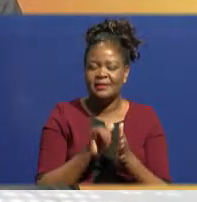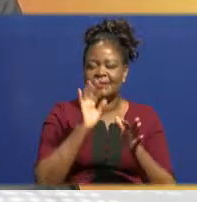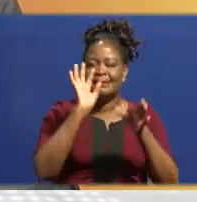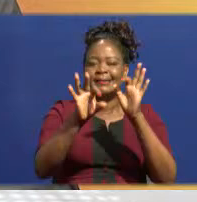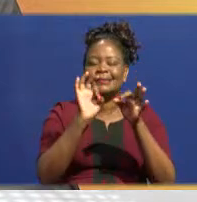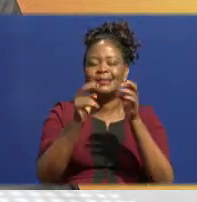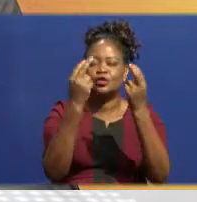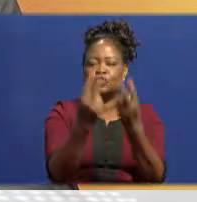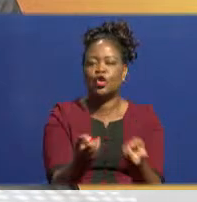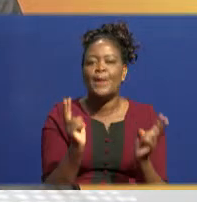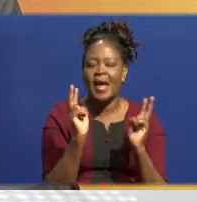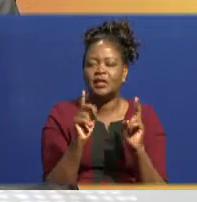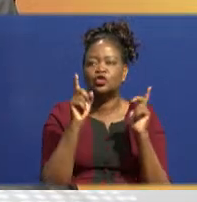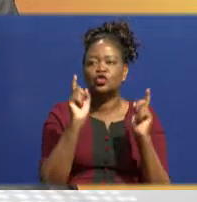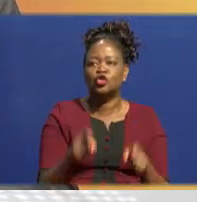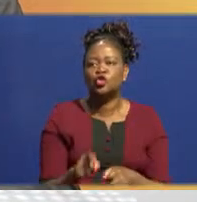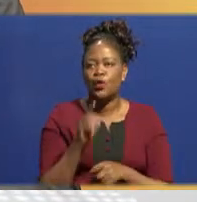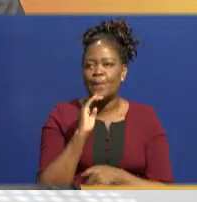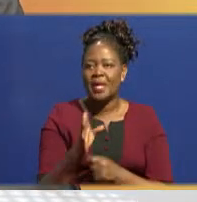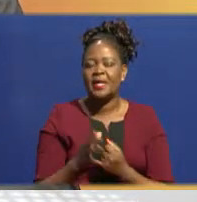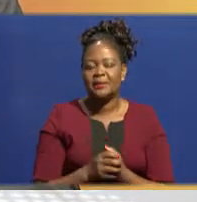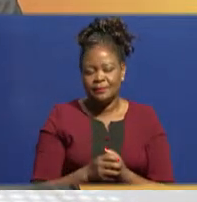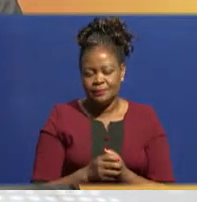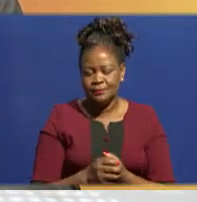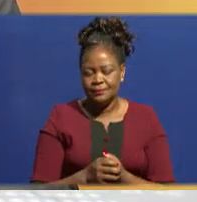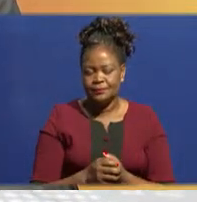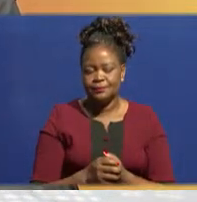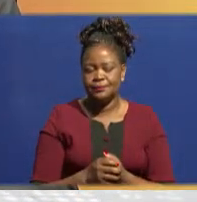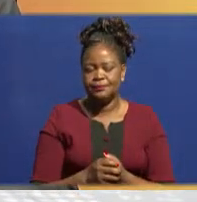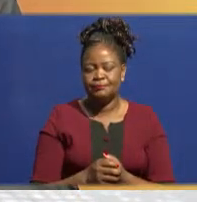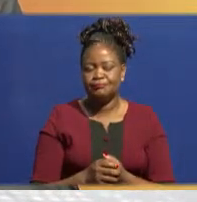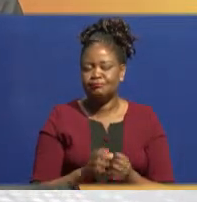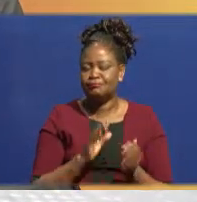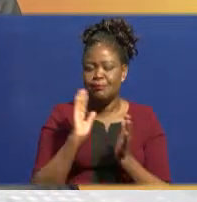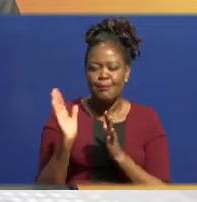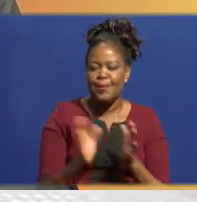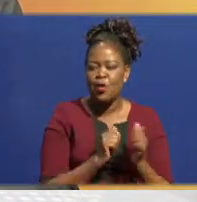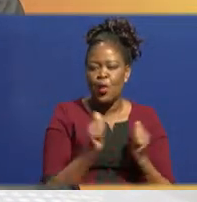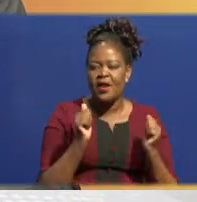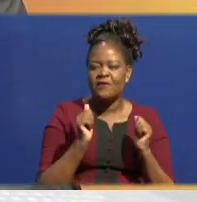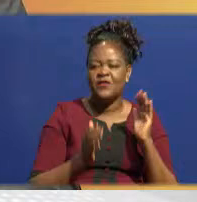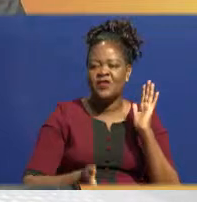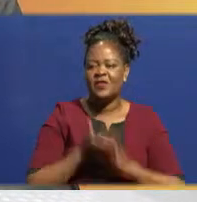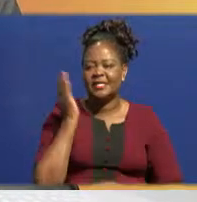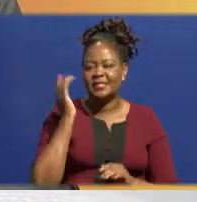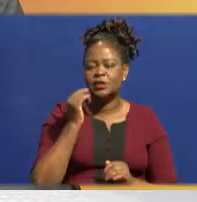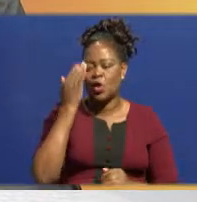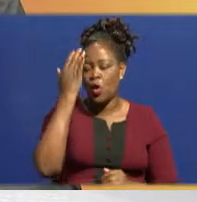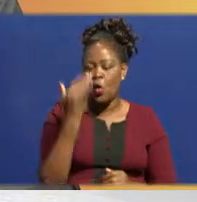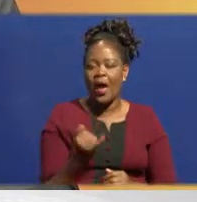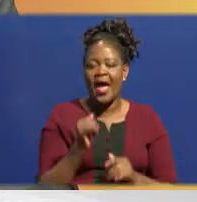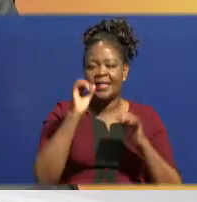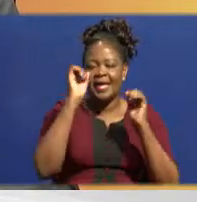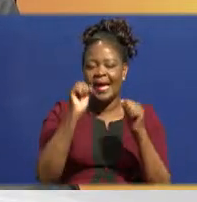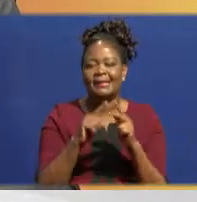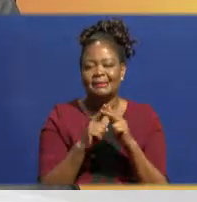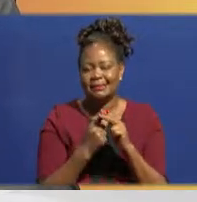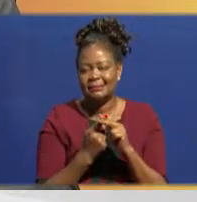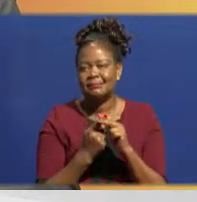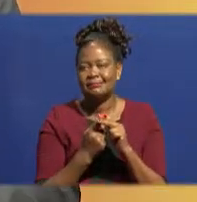panel should be put in place very quickly, so that then they can start